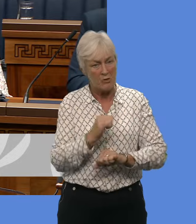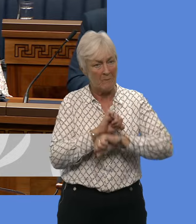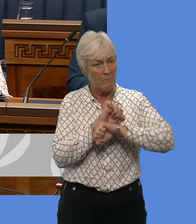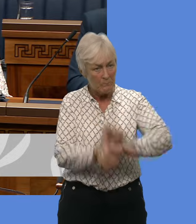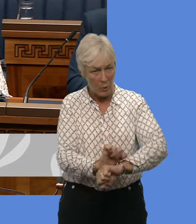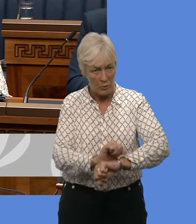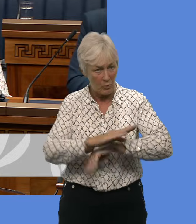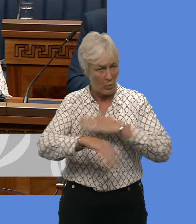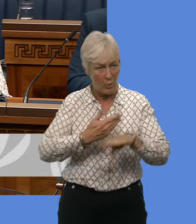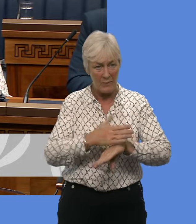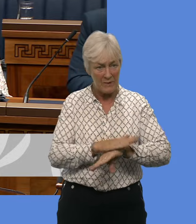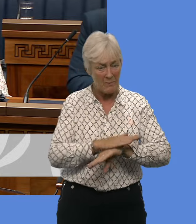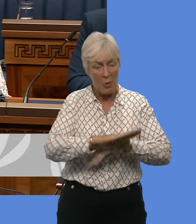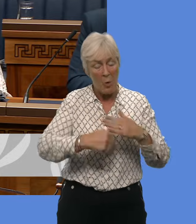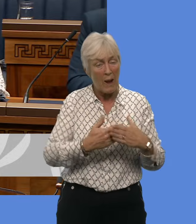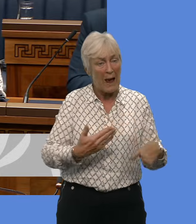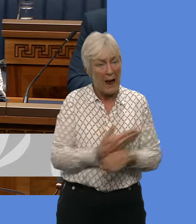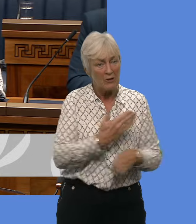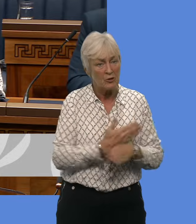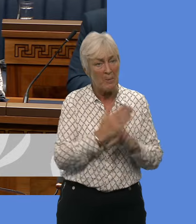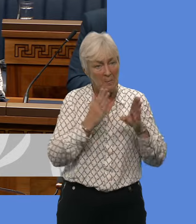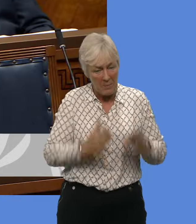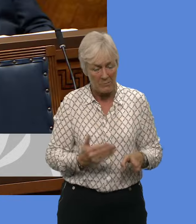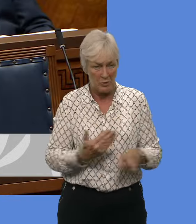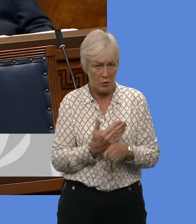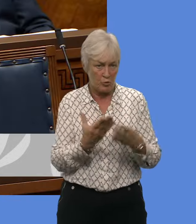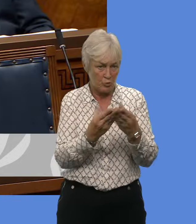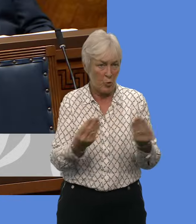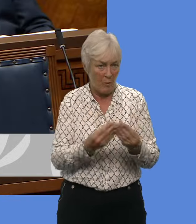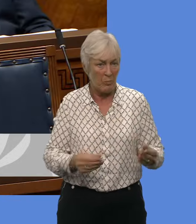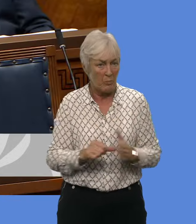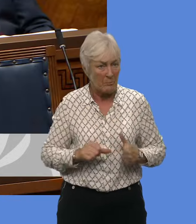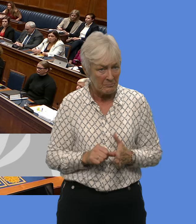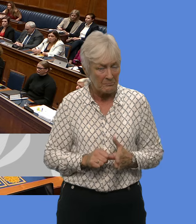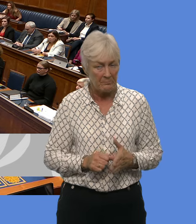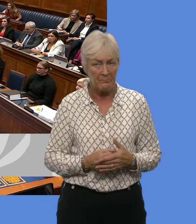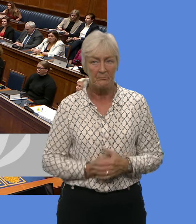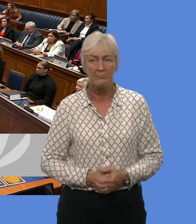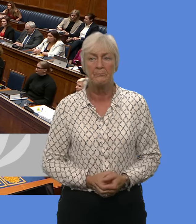costs, and indeed all actions possible must be taken to address that. Martin.